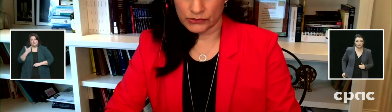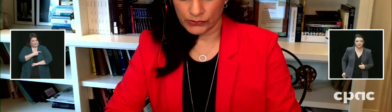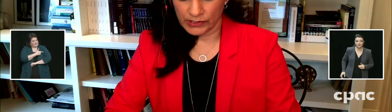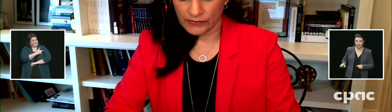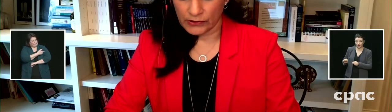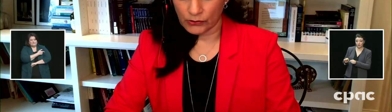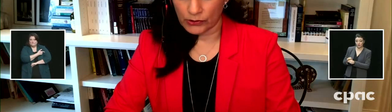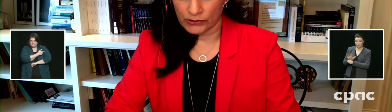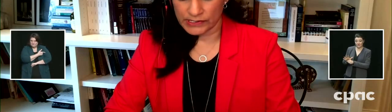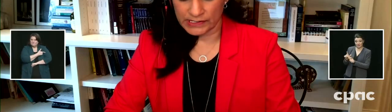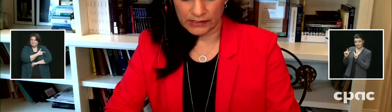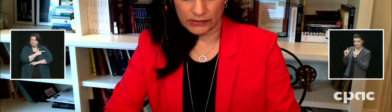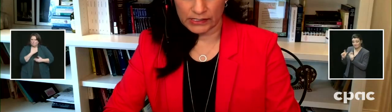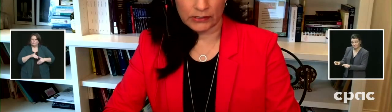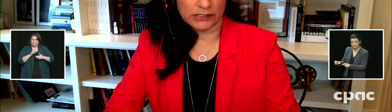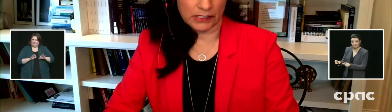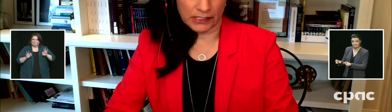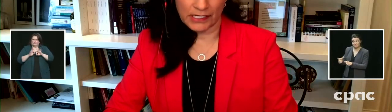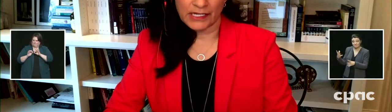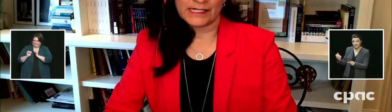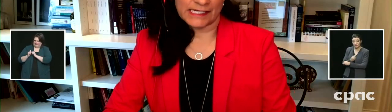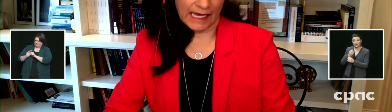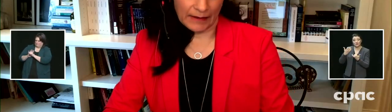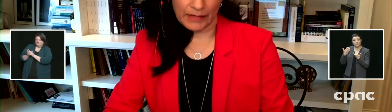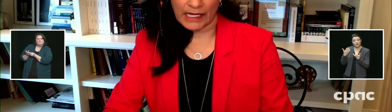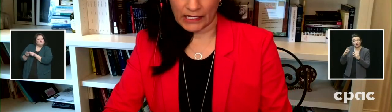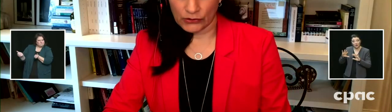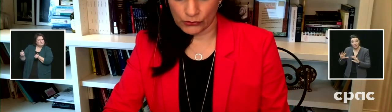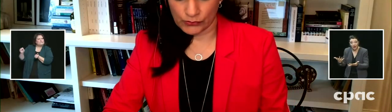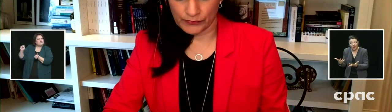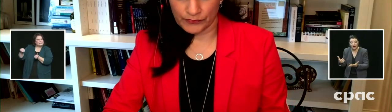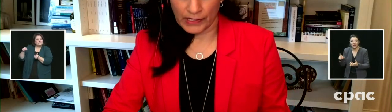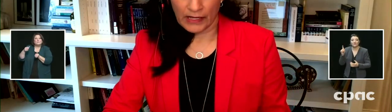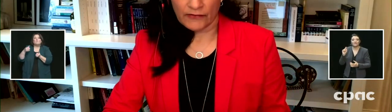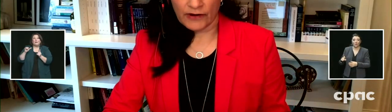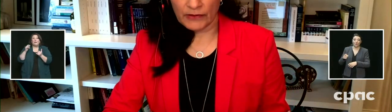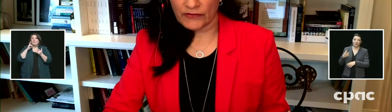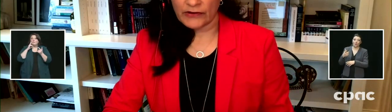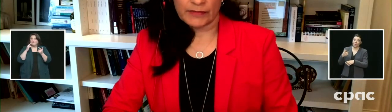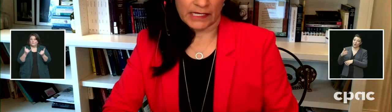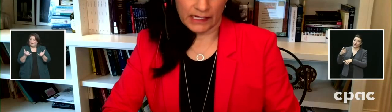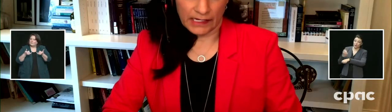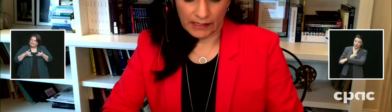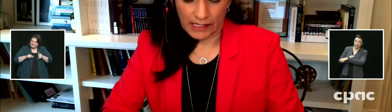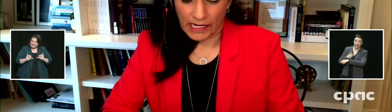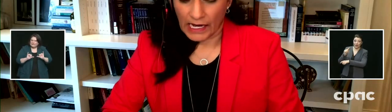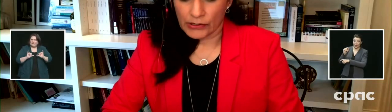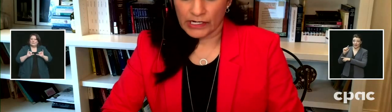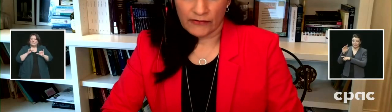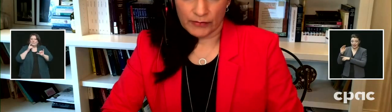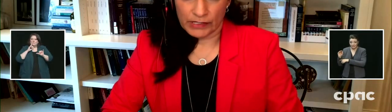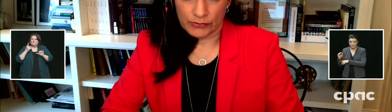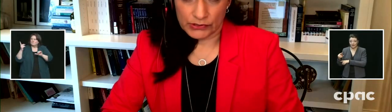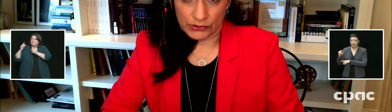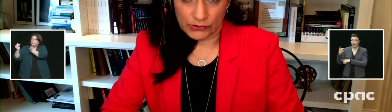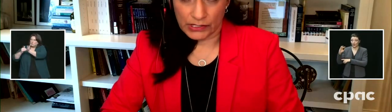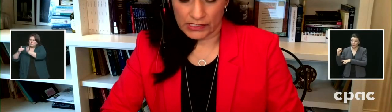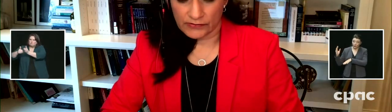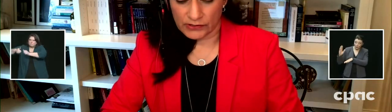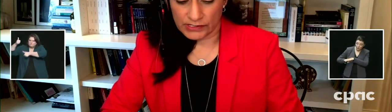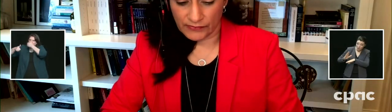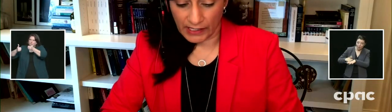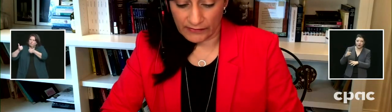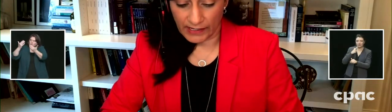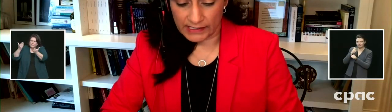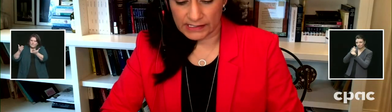continuer de suivre au conseil de Dr. Tam et Njoo. From the very beginning, our government pursued